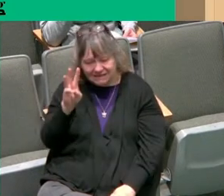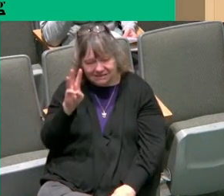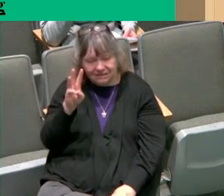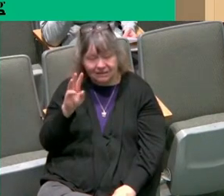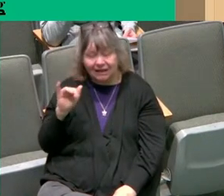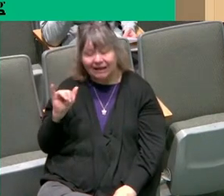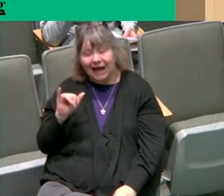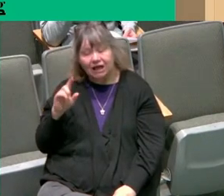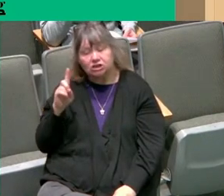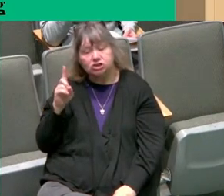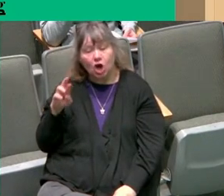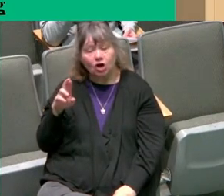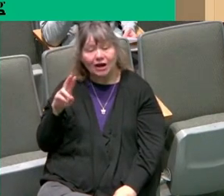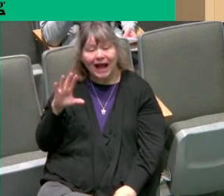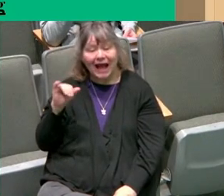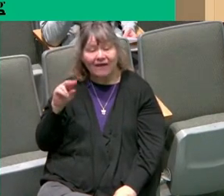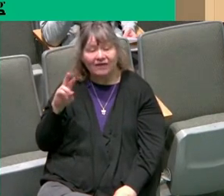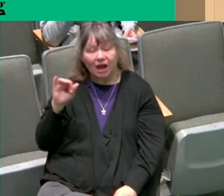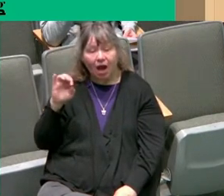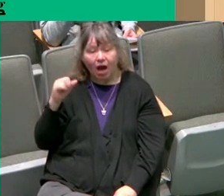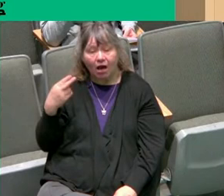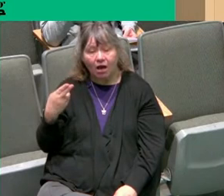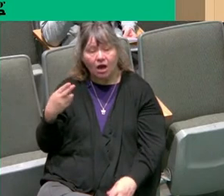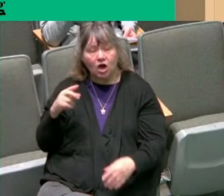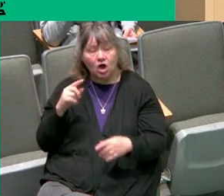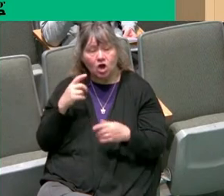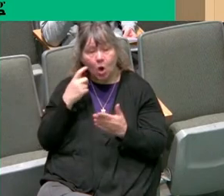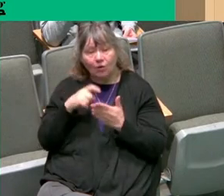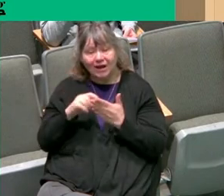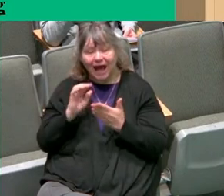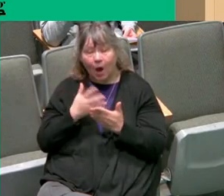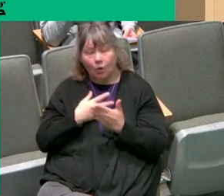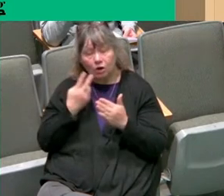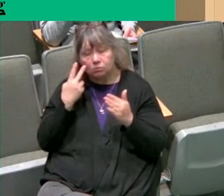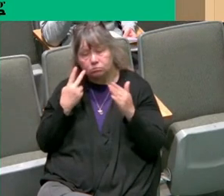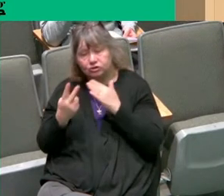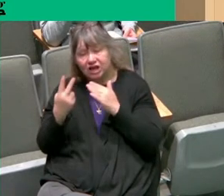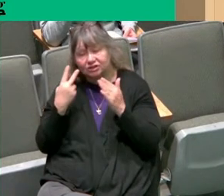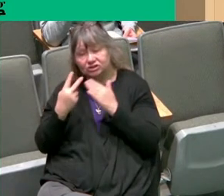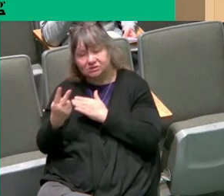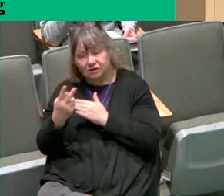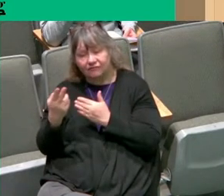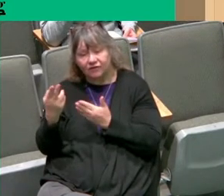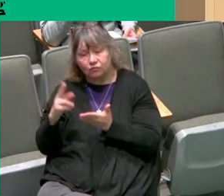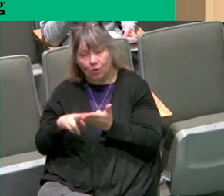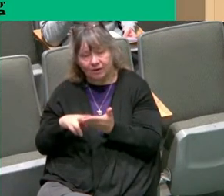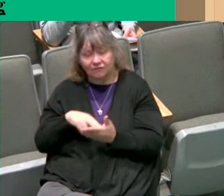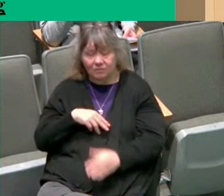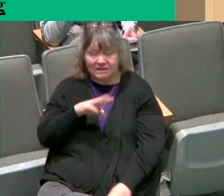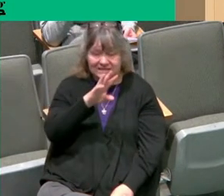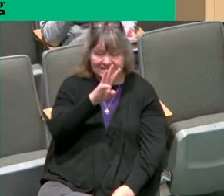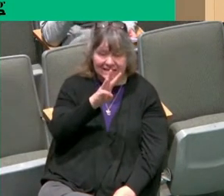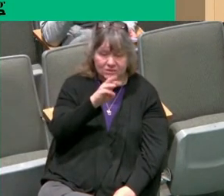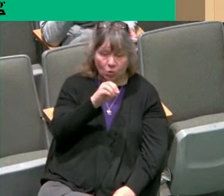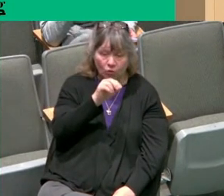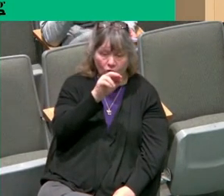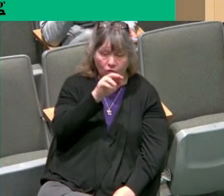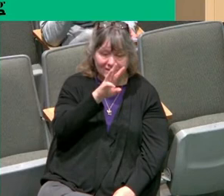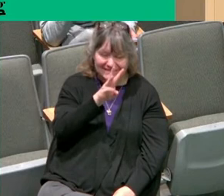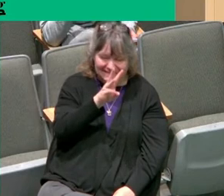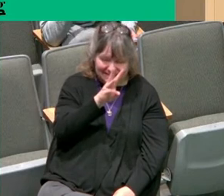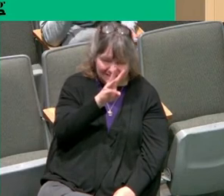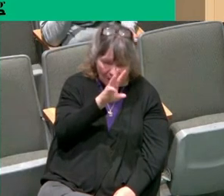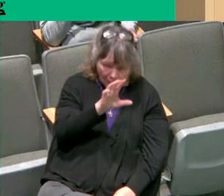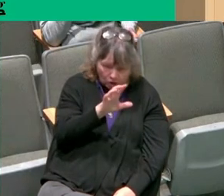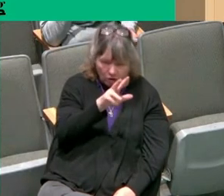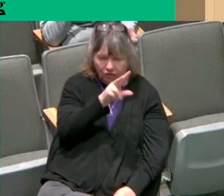Dr Kavanaugh noted earlier where our enrollment projections are going from 630 approximately